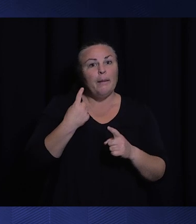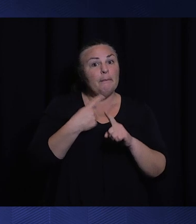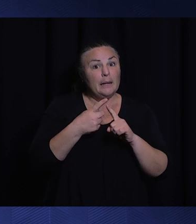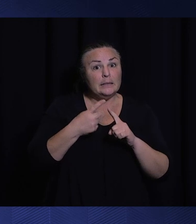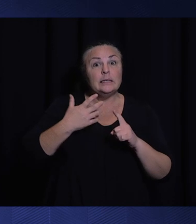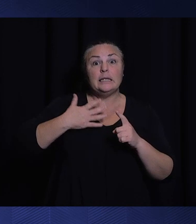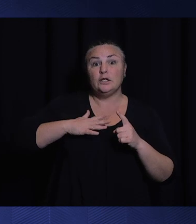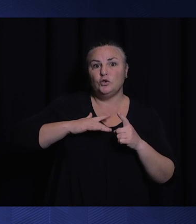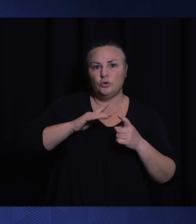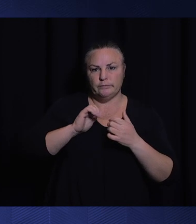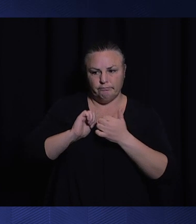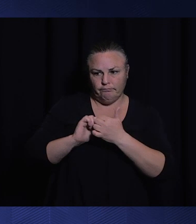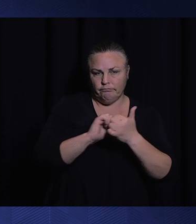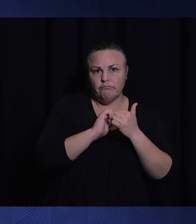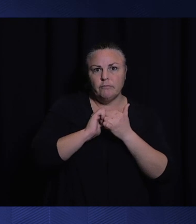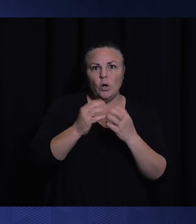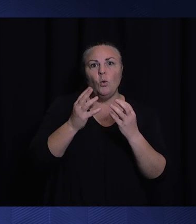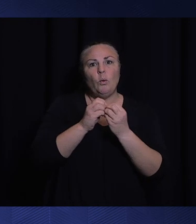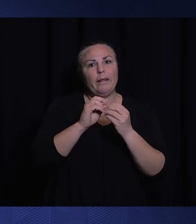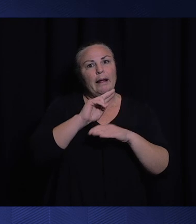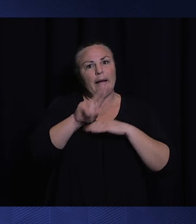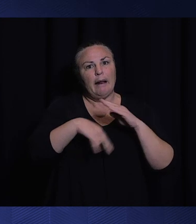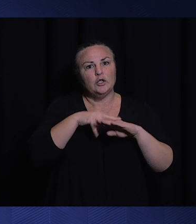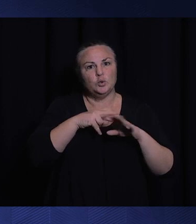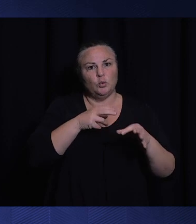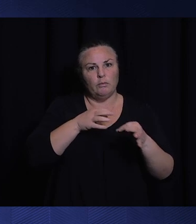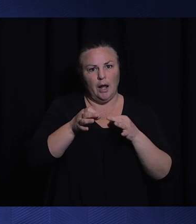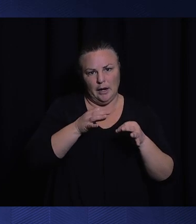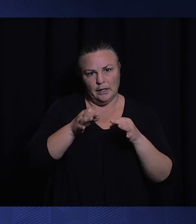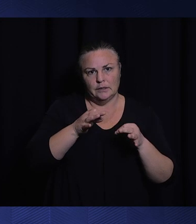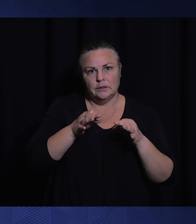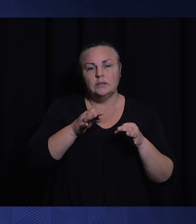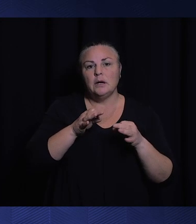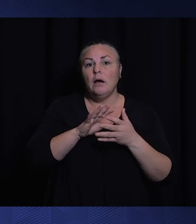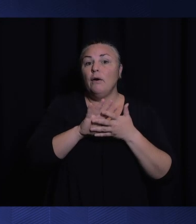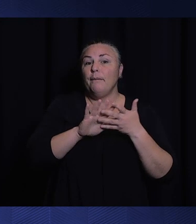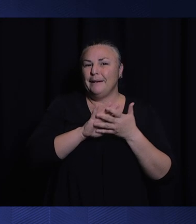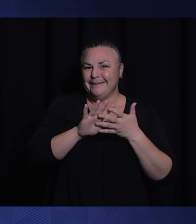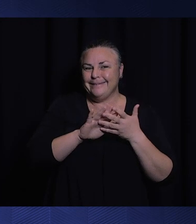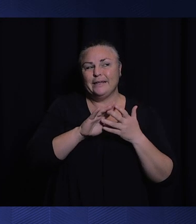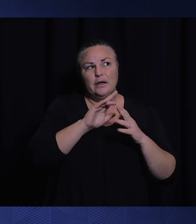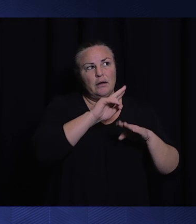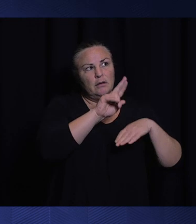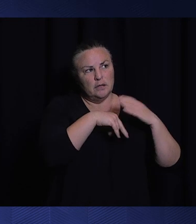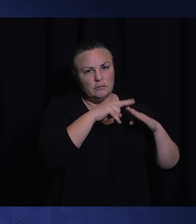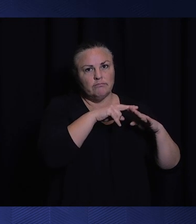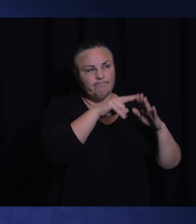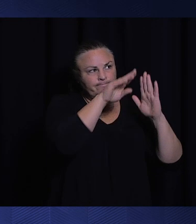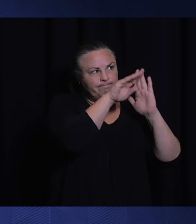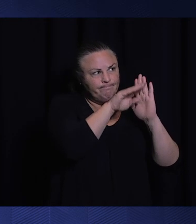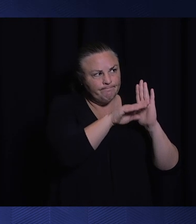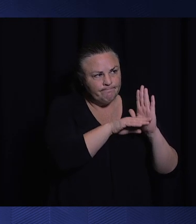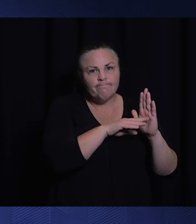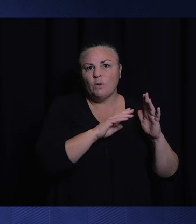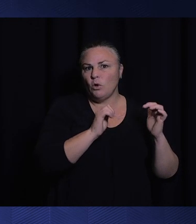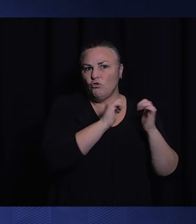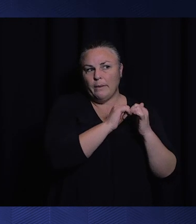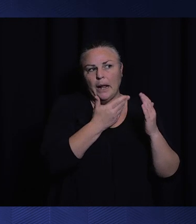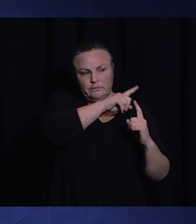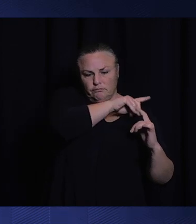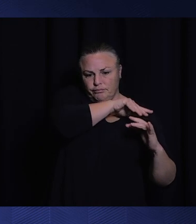pollution, over-harvesting, and over-extractions of natural resources. And this is their safety net. So it